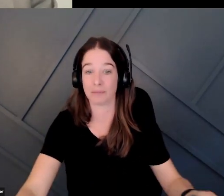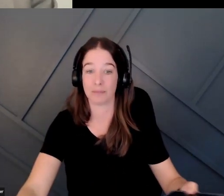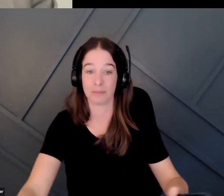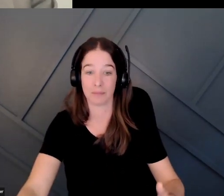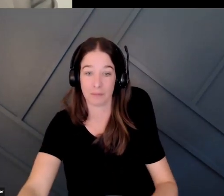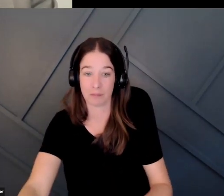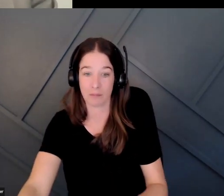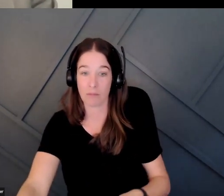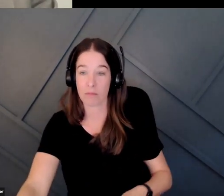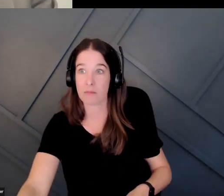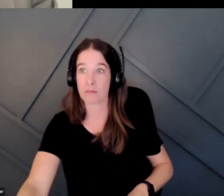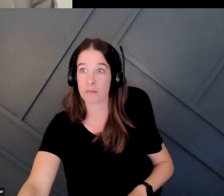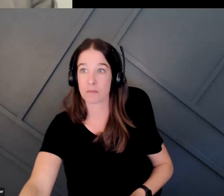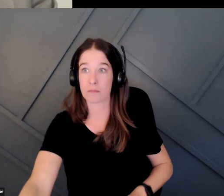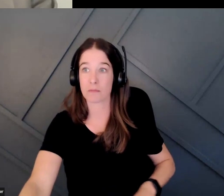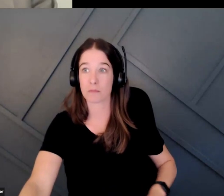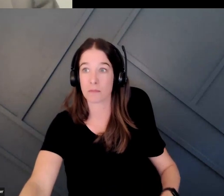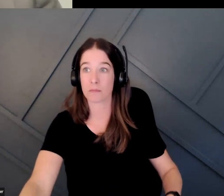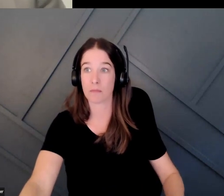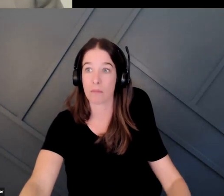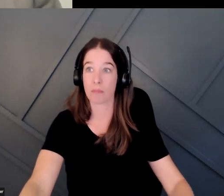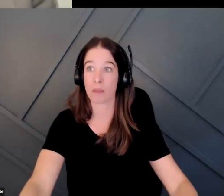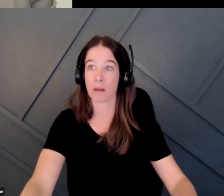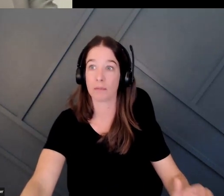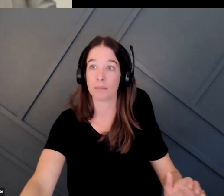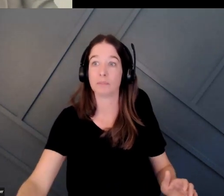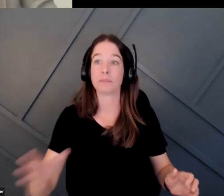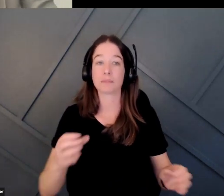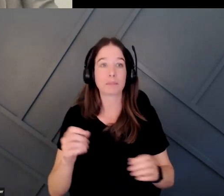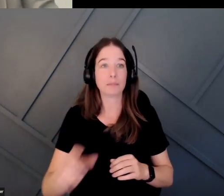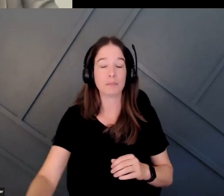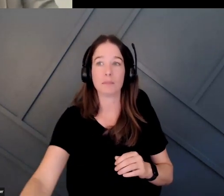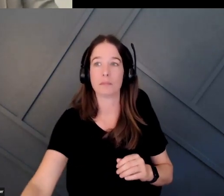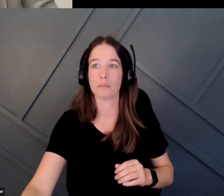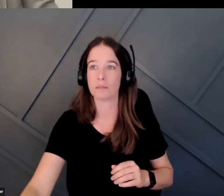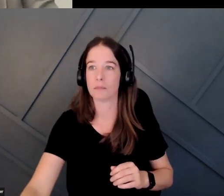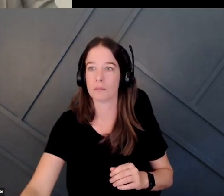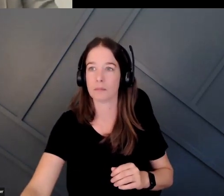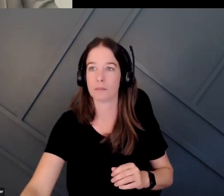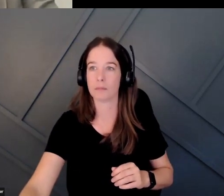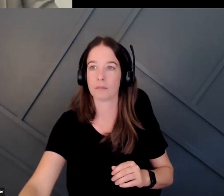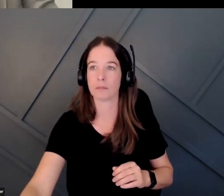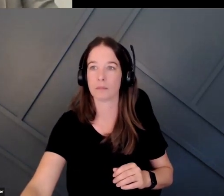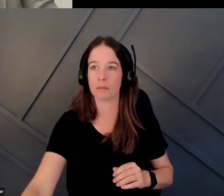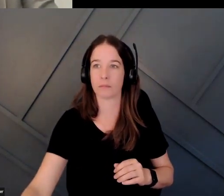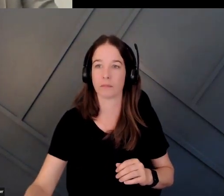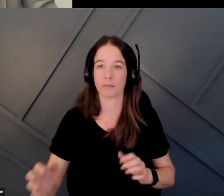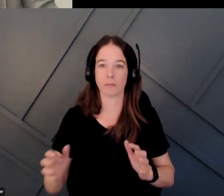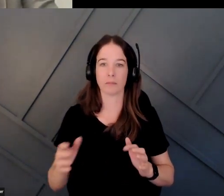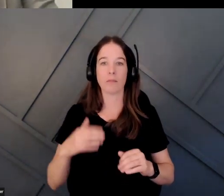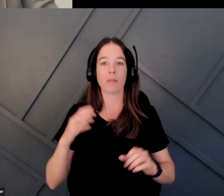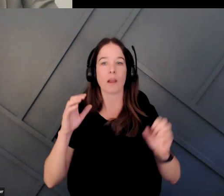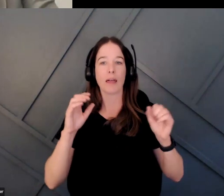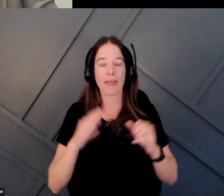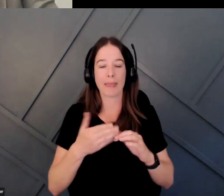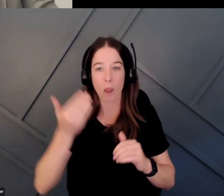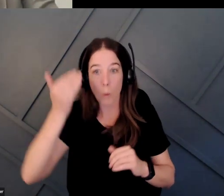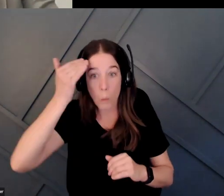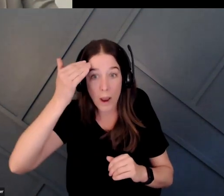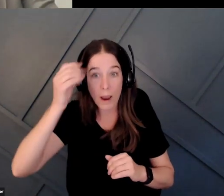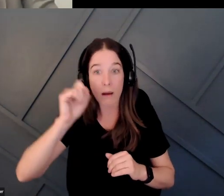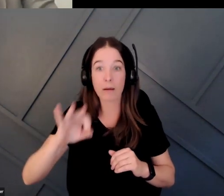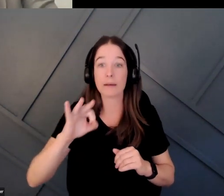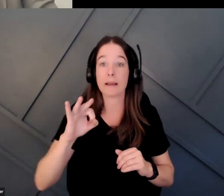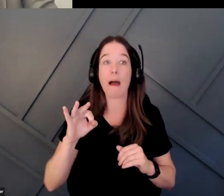the federal government as disability and aging subject matter experts to increase awareness of the effects of extreme heat on